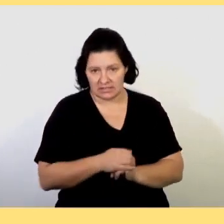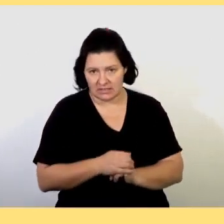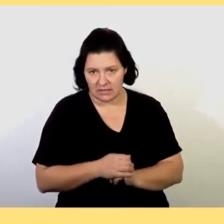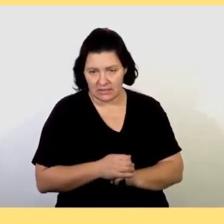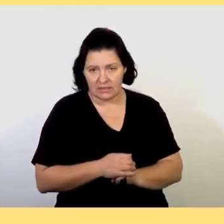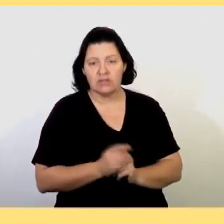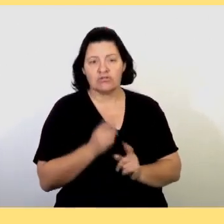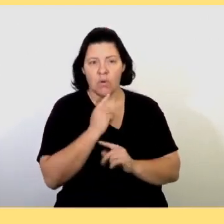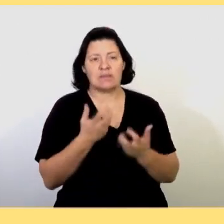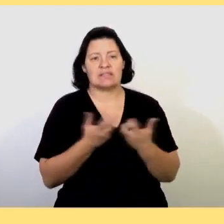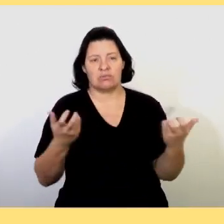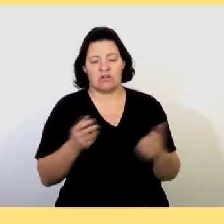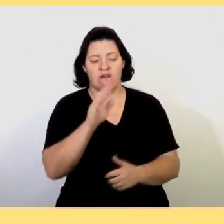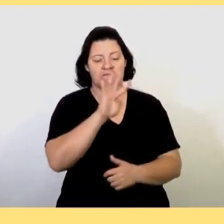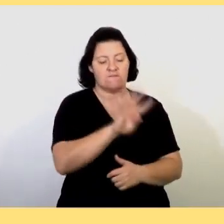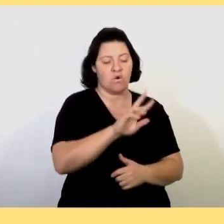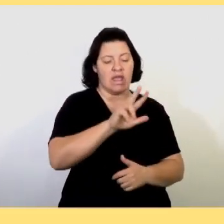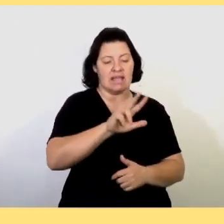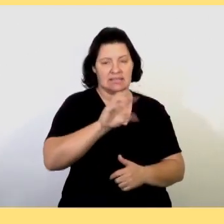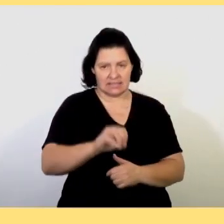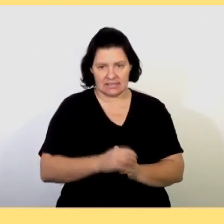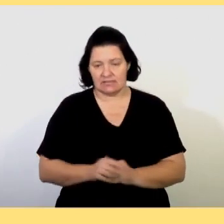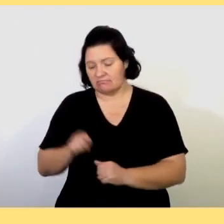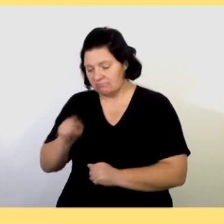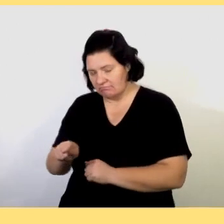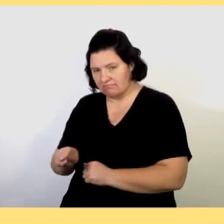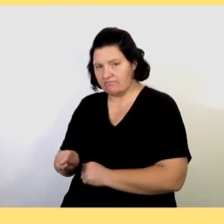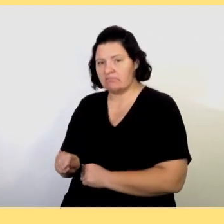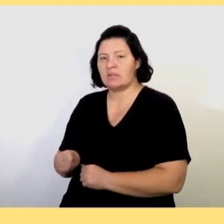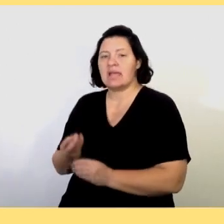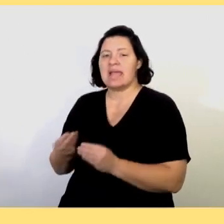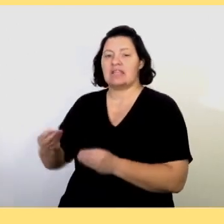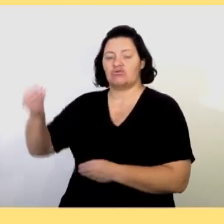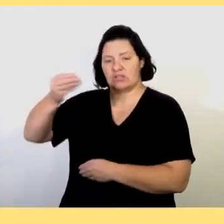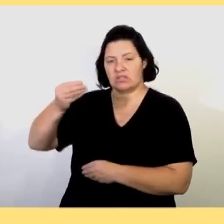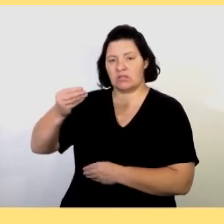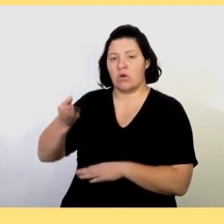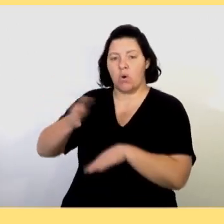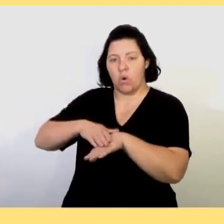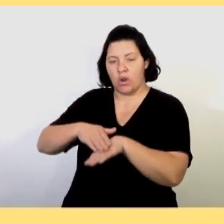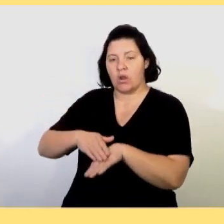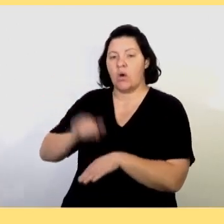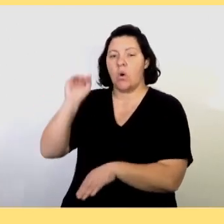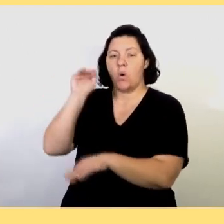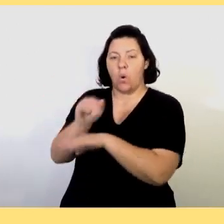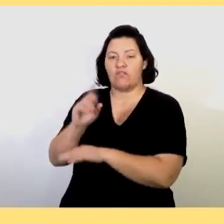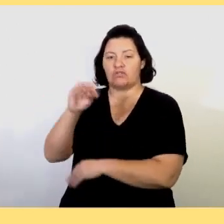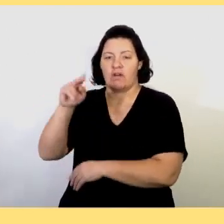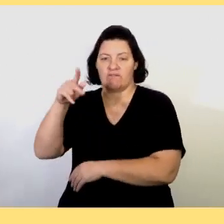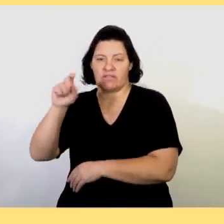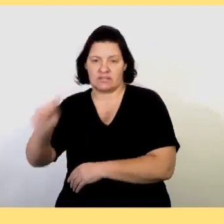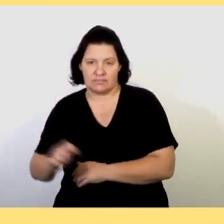I'm going to show it again separately, and it will be $480. What is that? Interest on